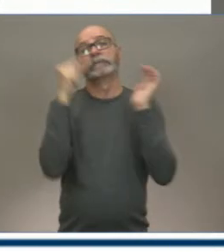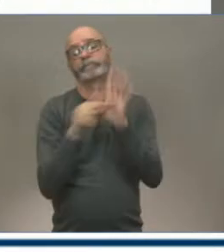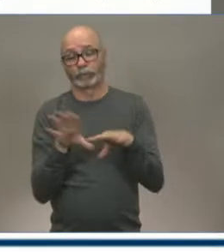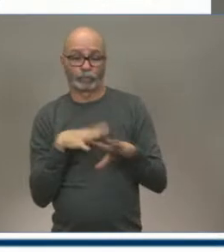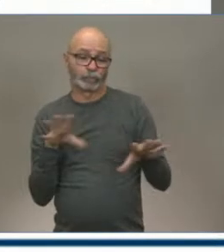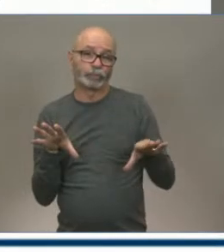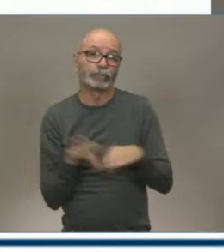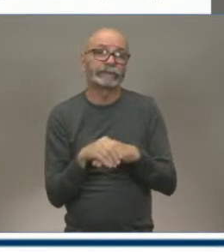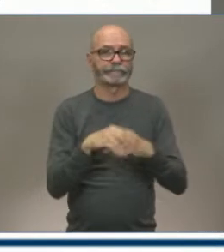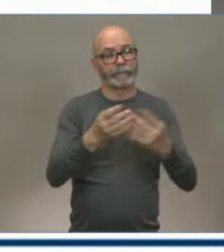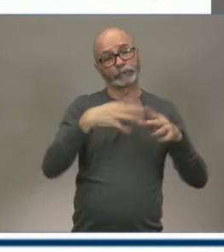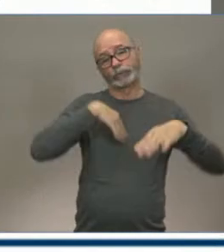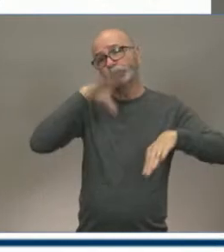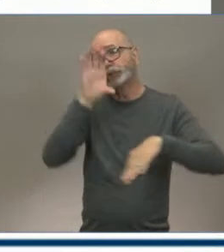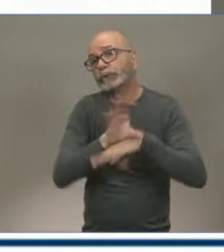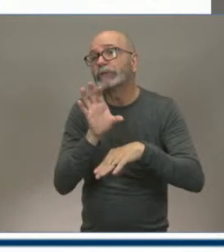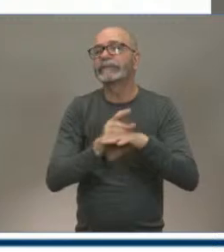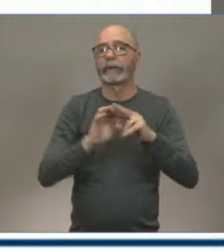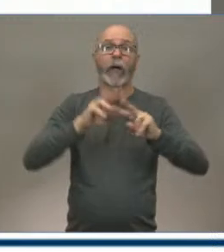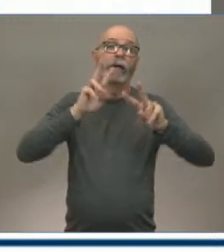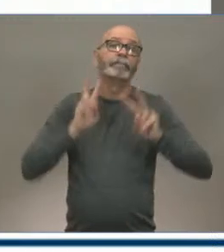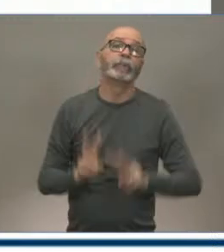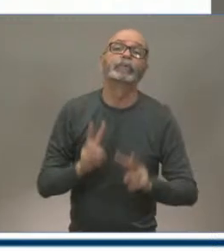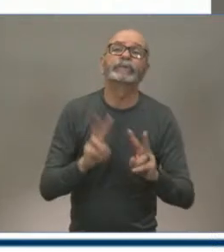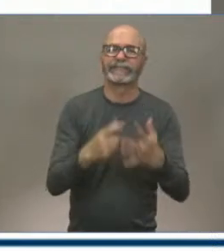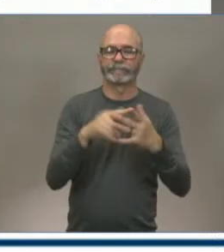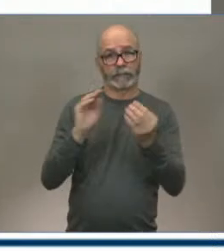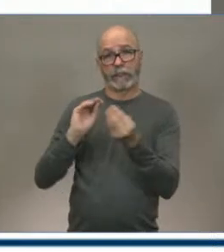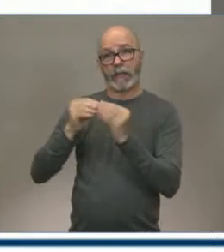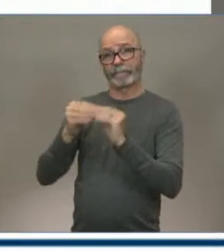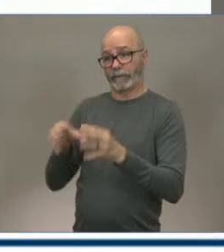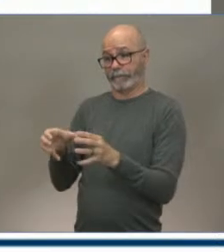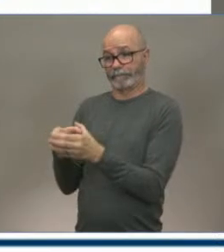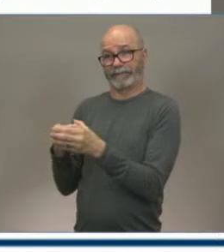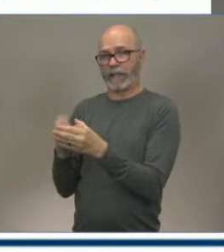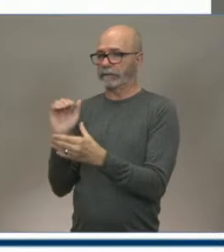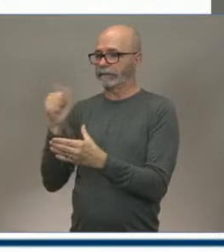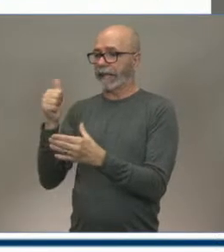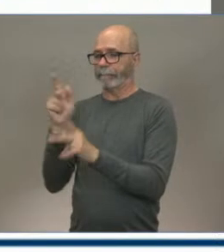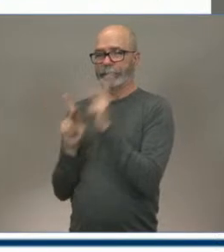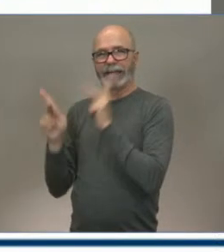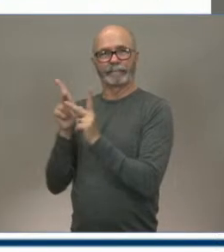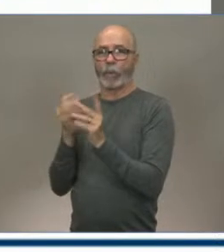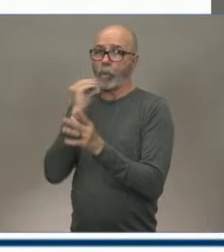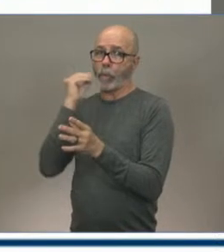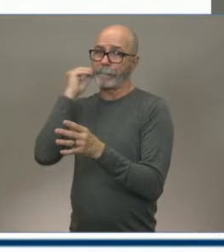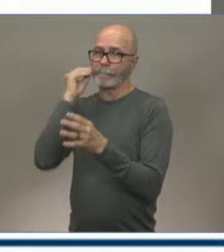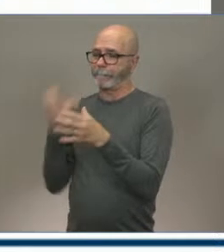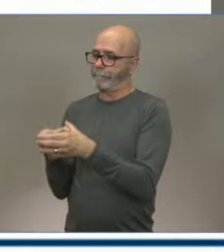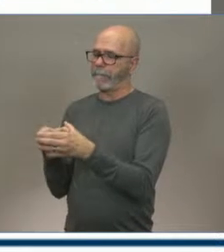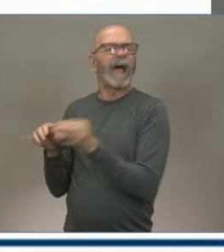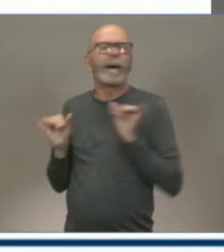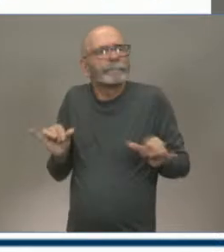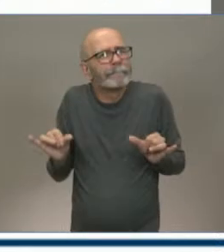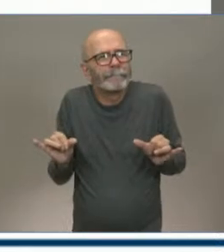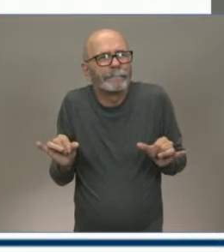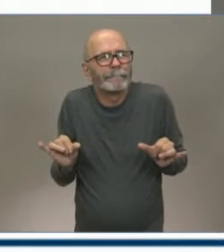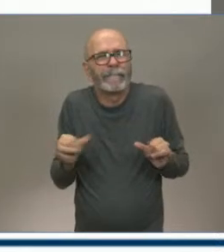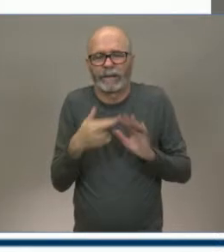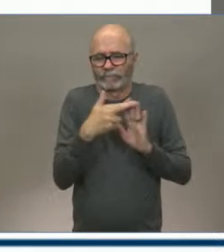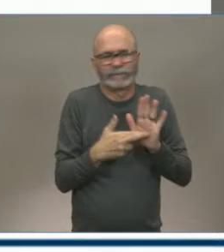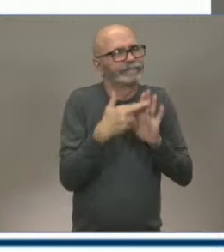services, groups of 10 within your home, all the other things that tightly restrict social activities, which is our main area of